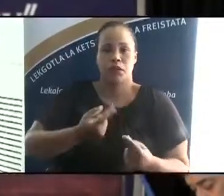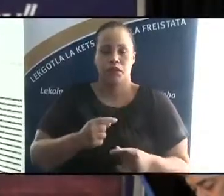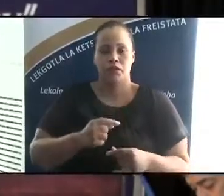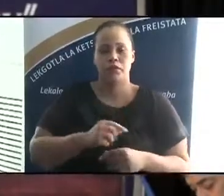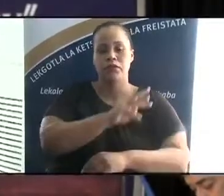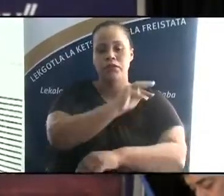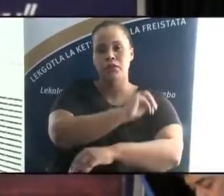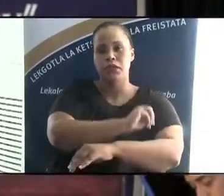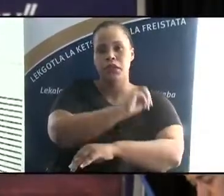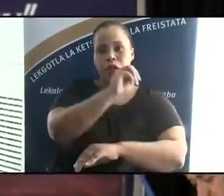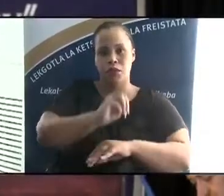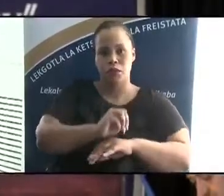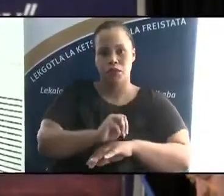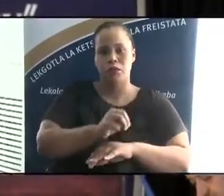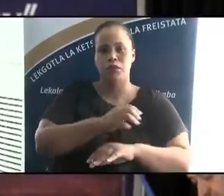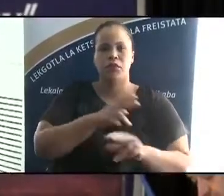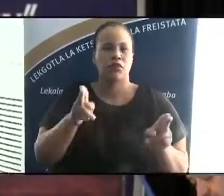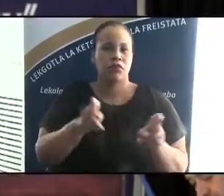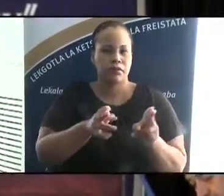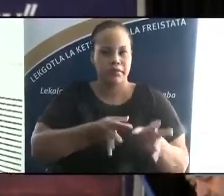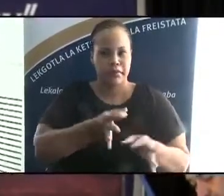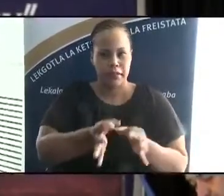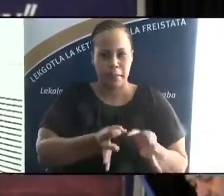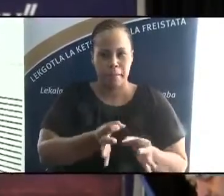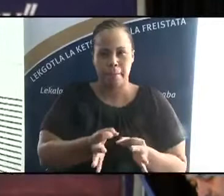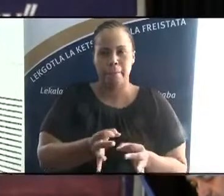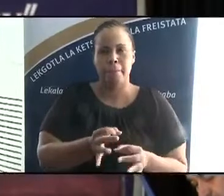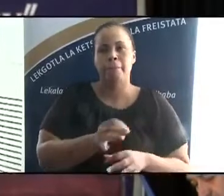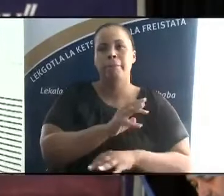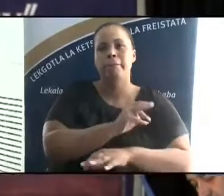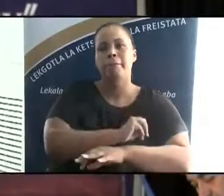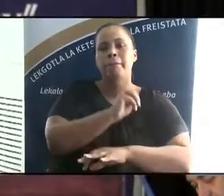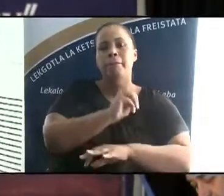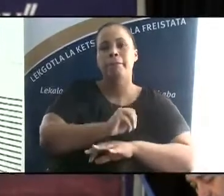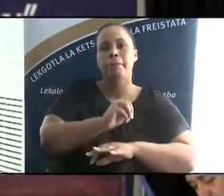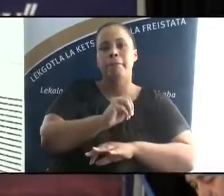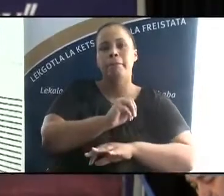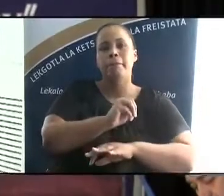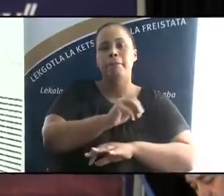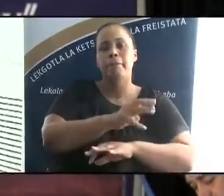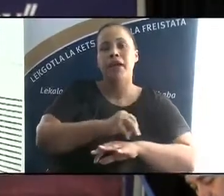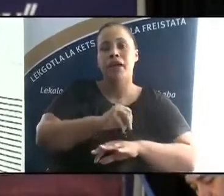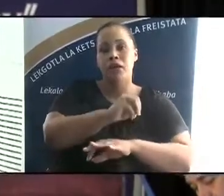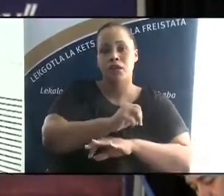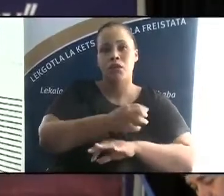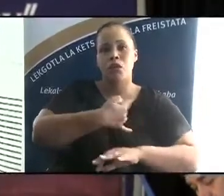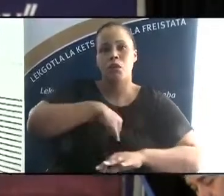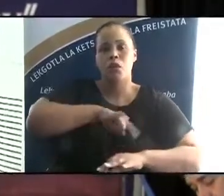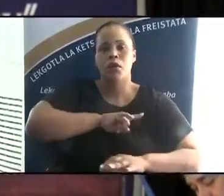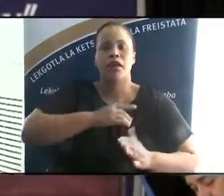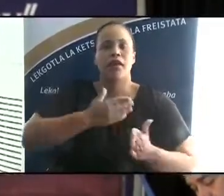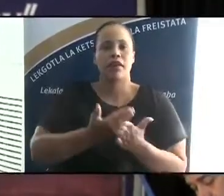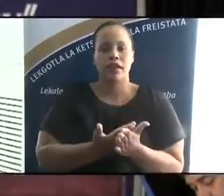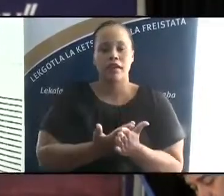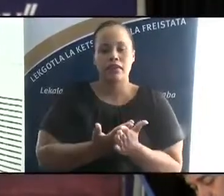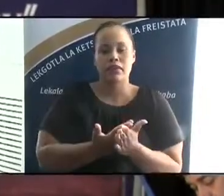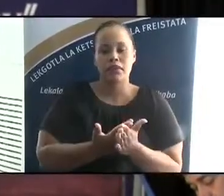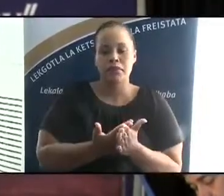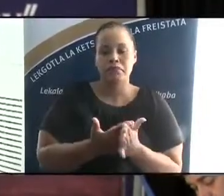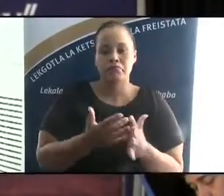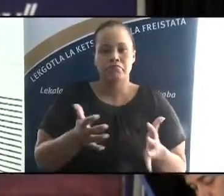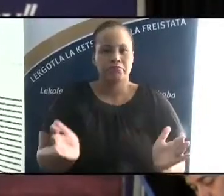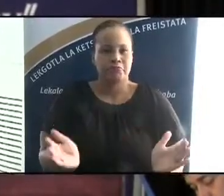Mangaung, and just a quick overview, Honourable Speaker, Mangaung has the ability to reignite the logistics and freight hub, including